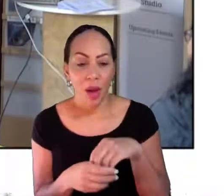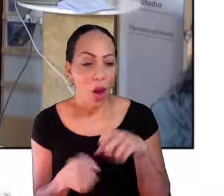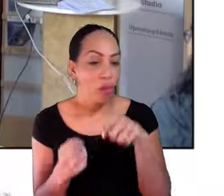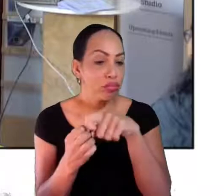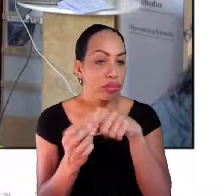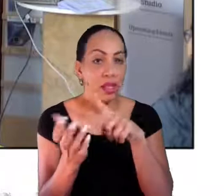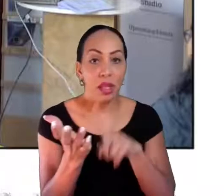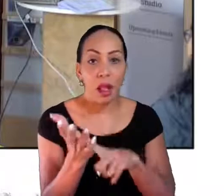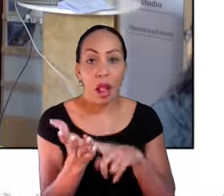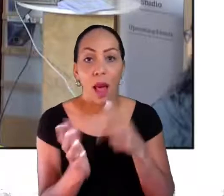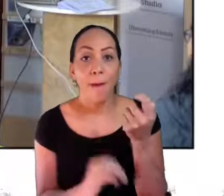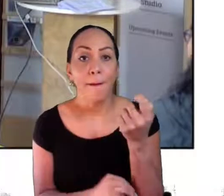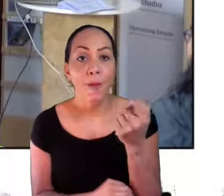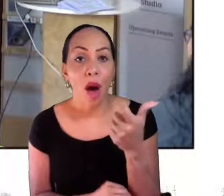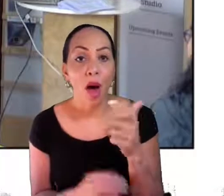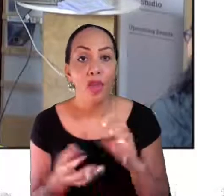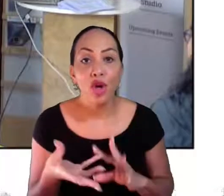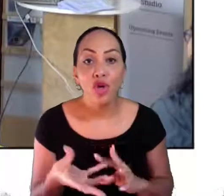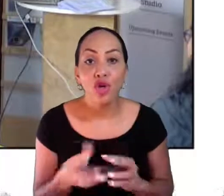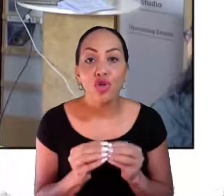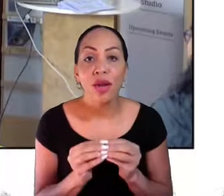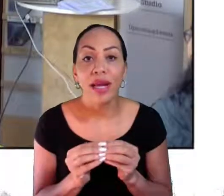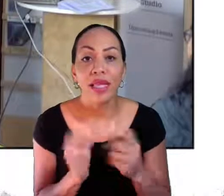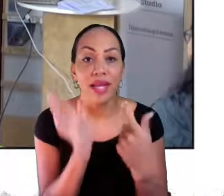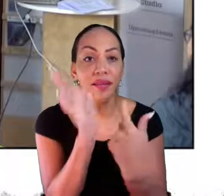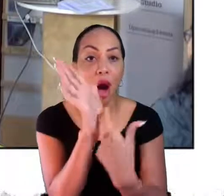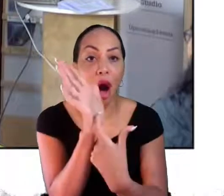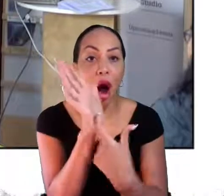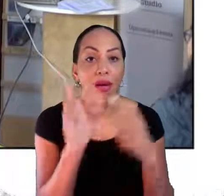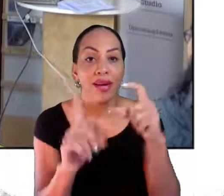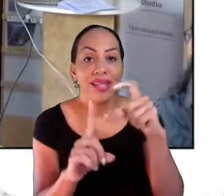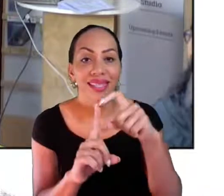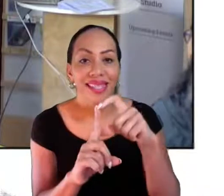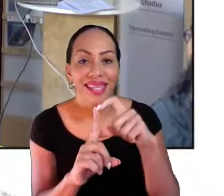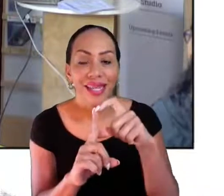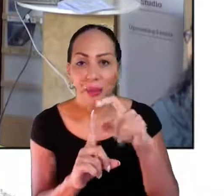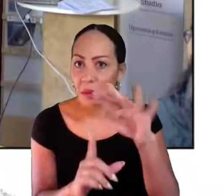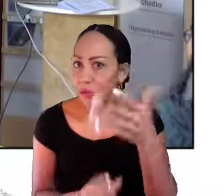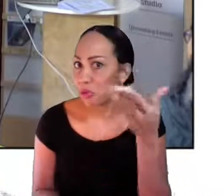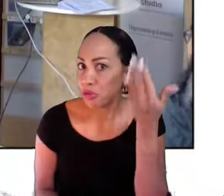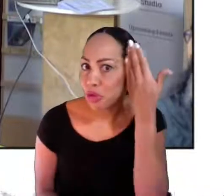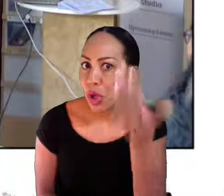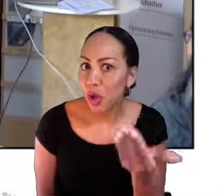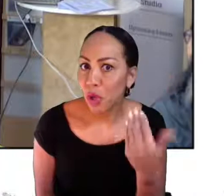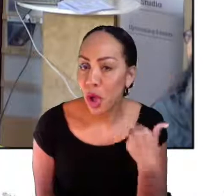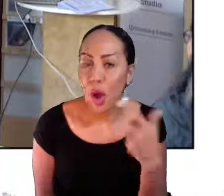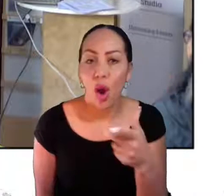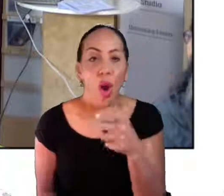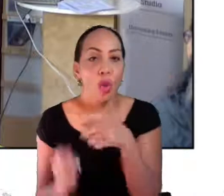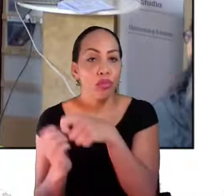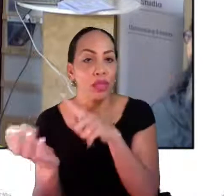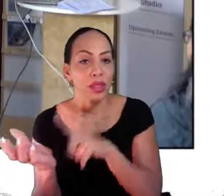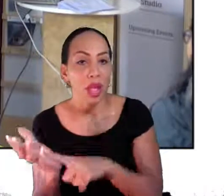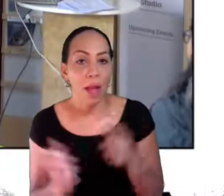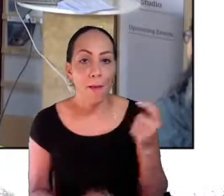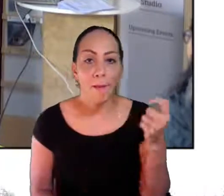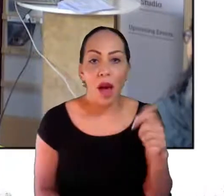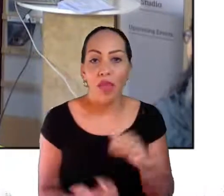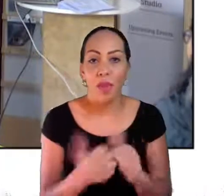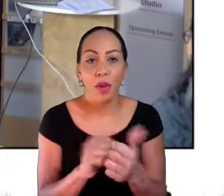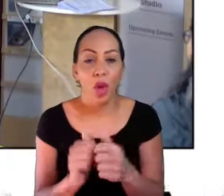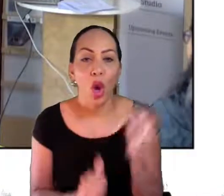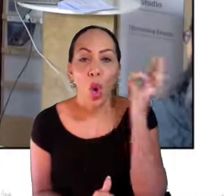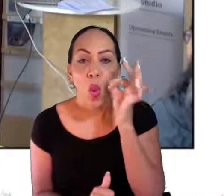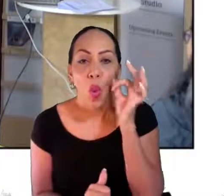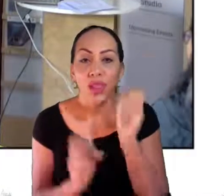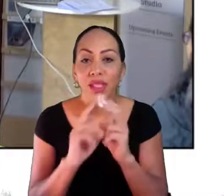R&D. And just for those of you who haven't heard of it, Bristol and Bath was a partnership between Watershed and all 4 of the local universities.